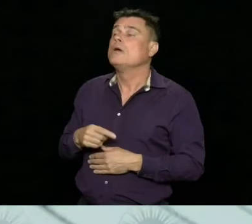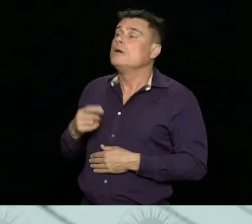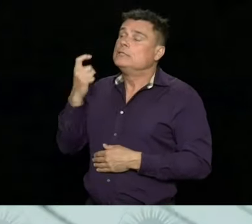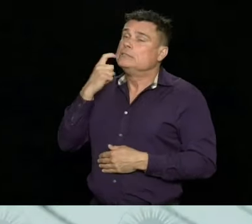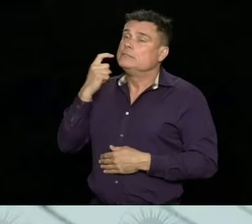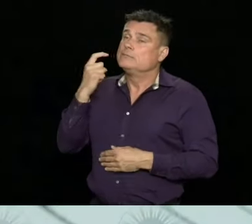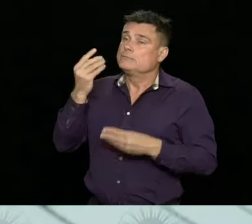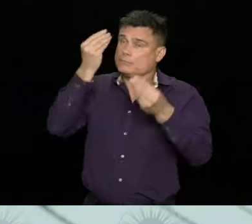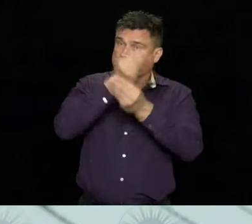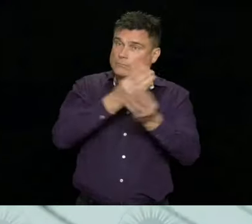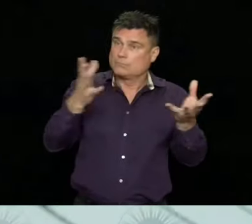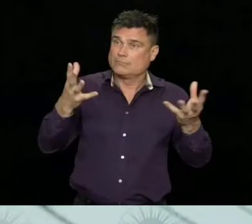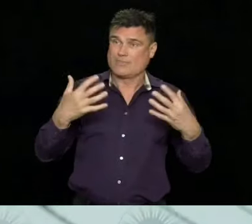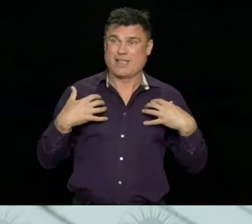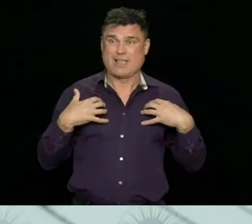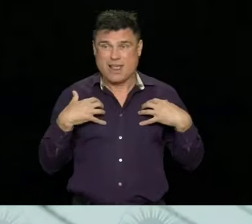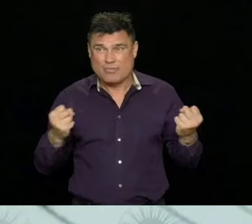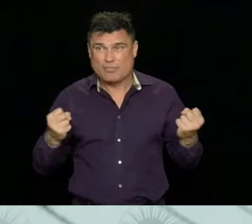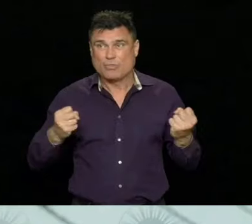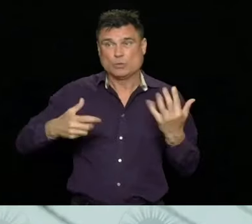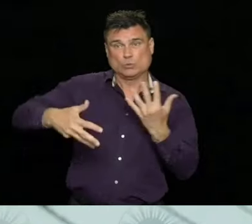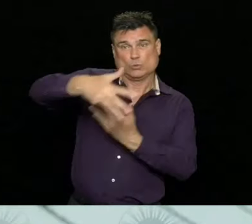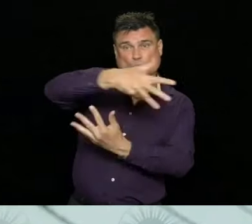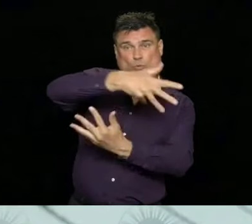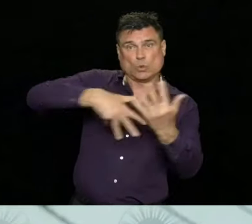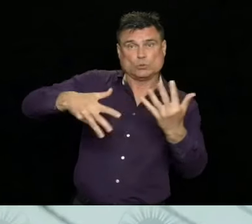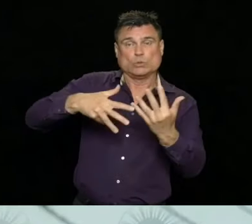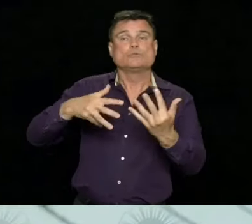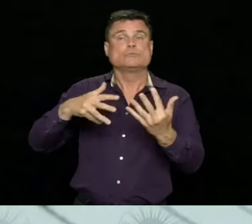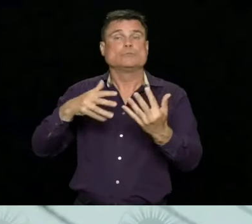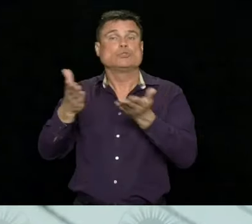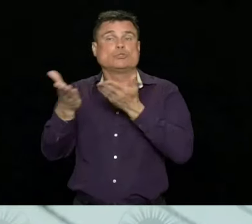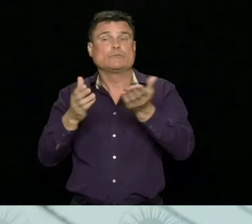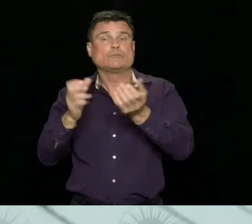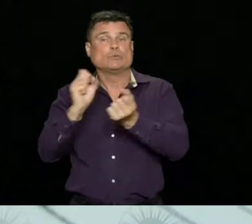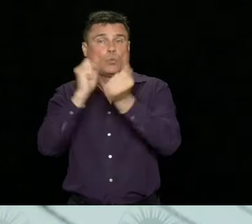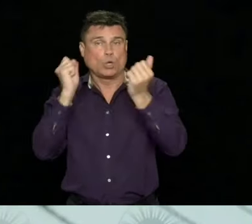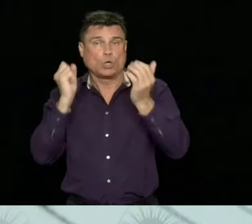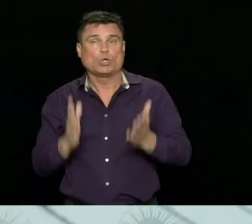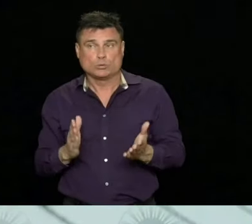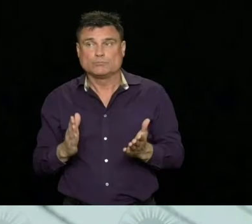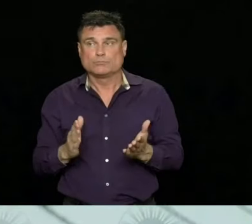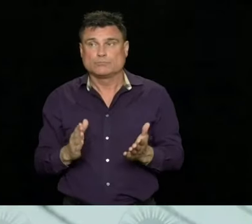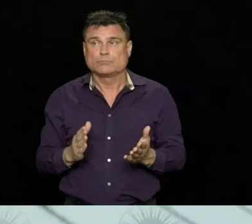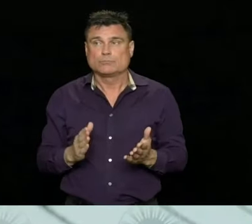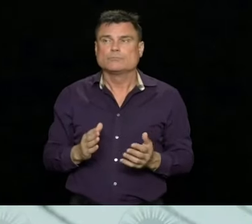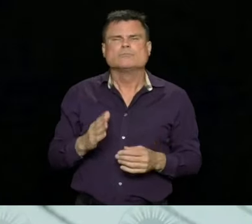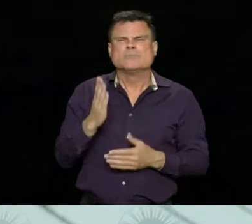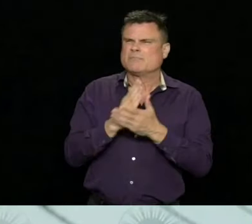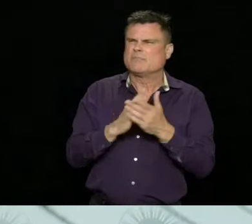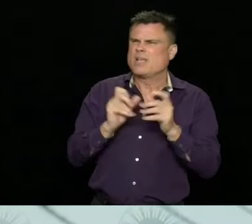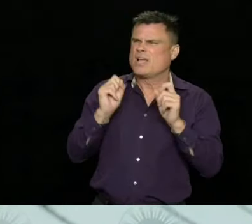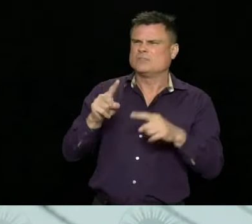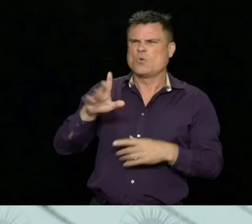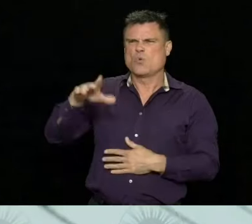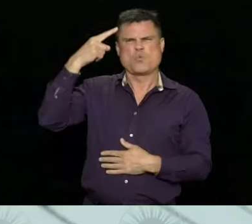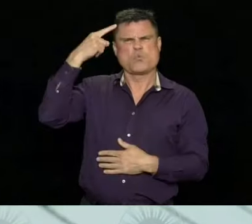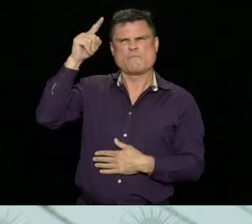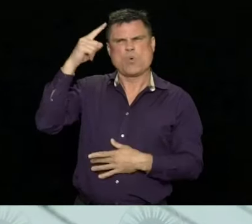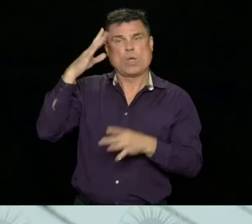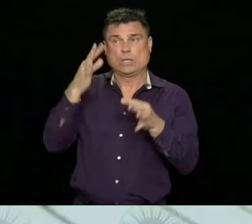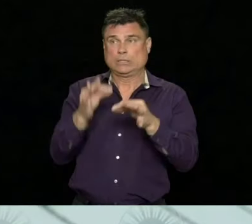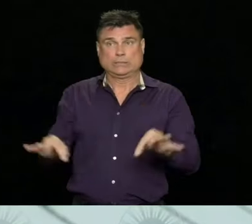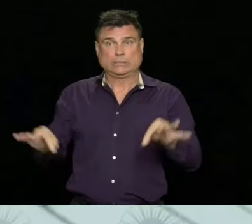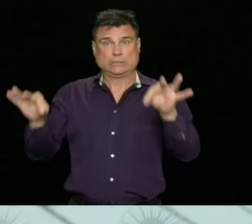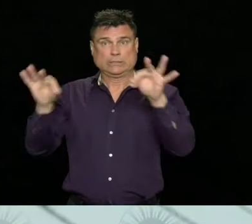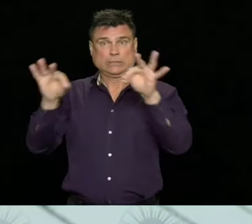workers earlier this week, there's been some questions about why essential workers in grocery stores, liquor stores,